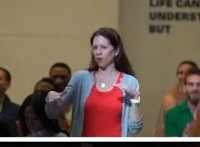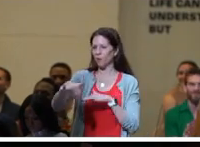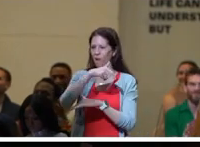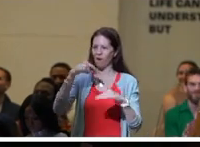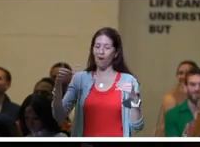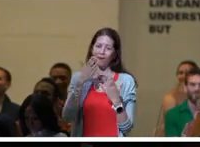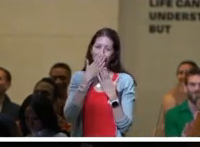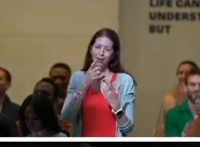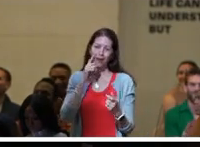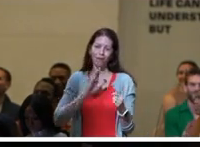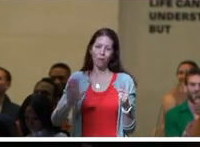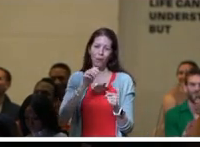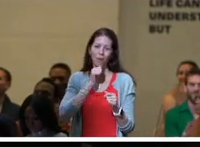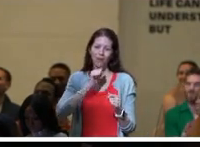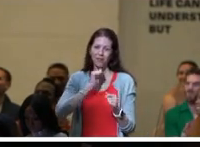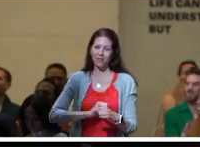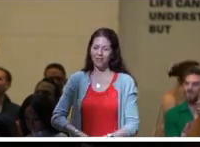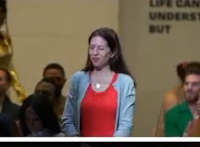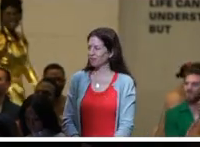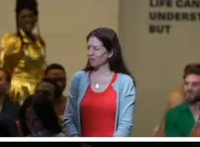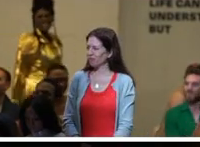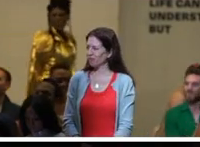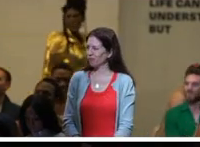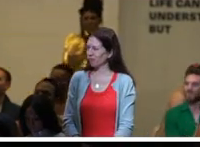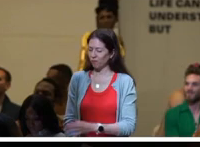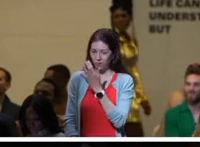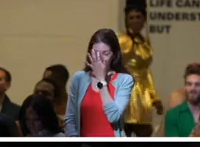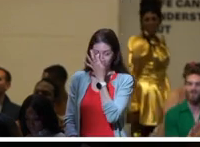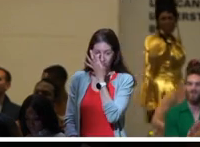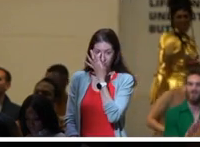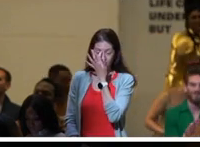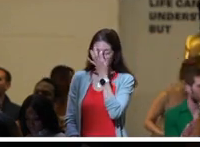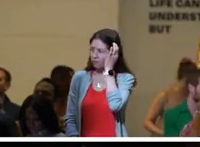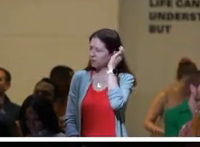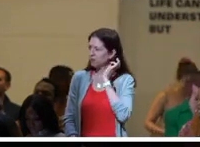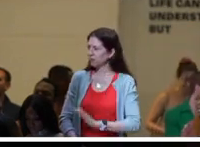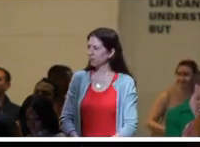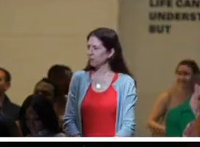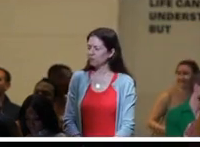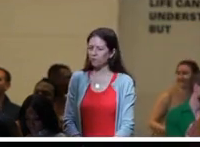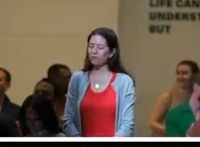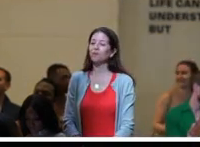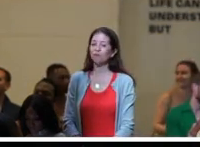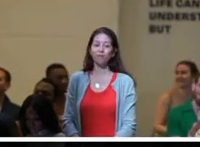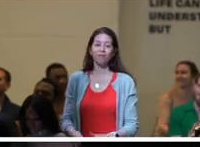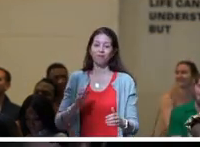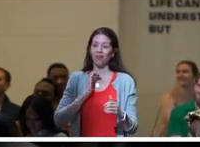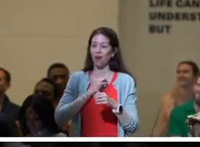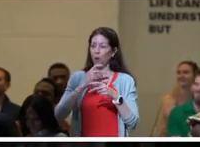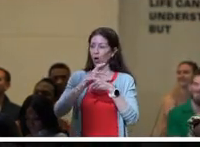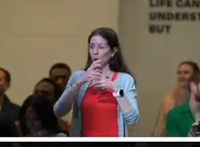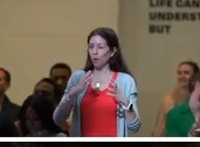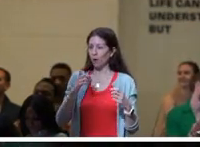patience. All right, Donnie, go ahead. All right. The woman of the hour, the curator of this